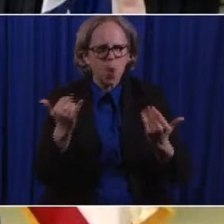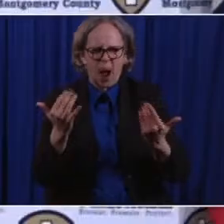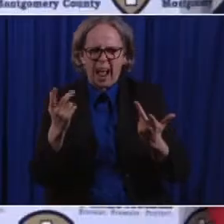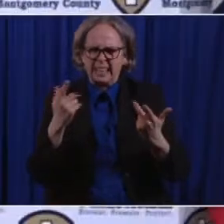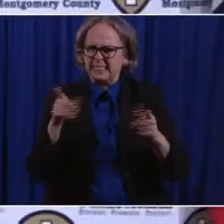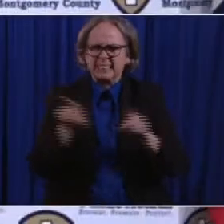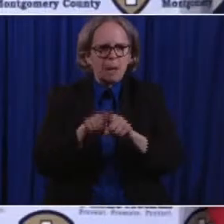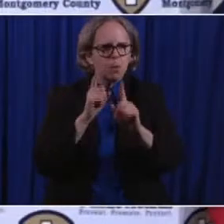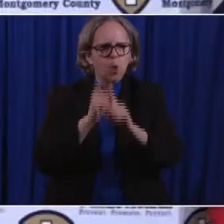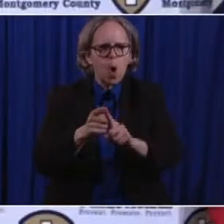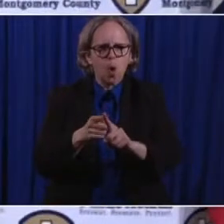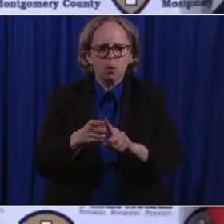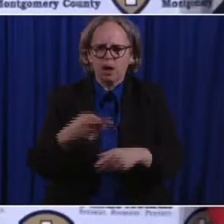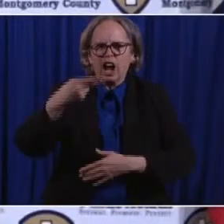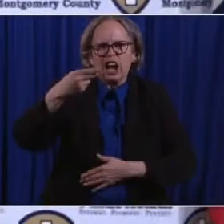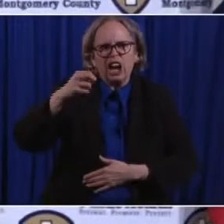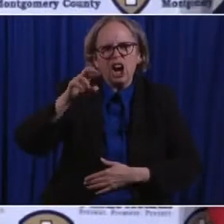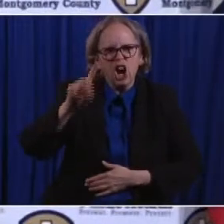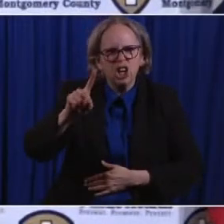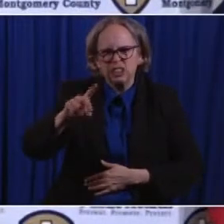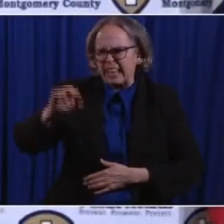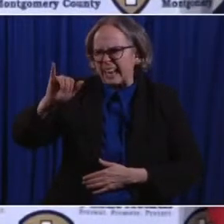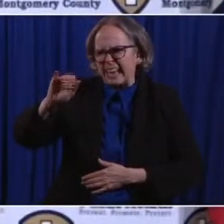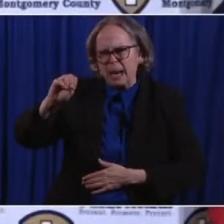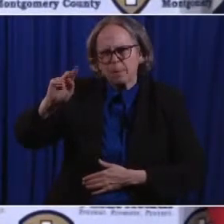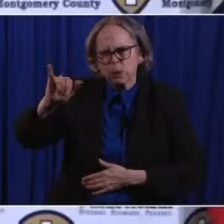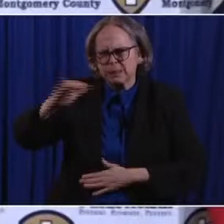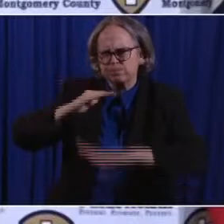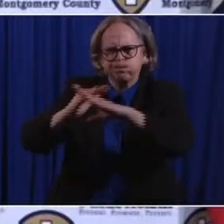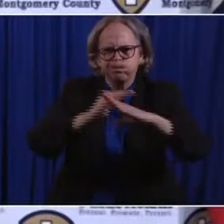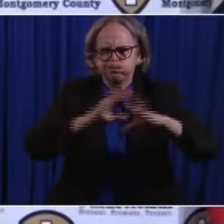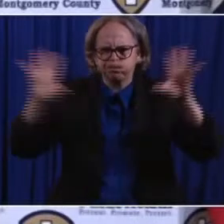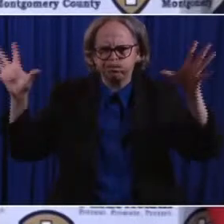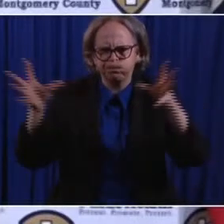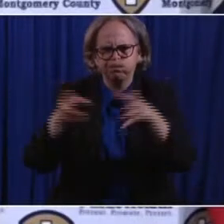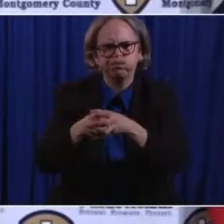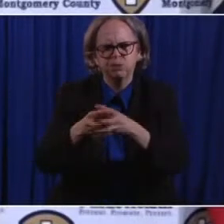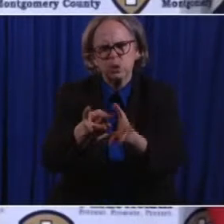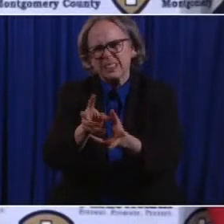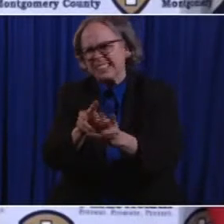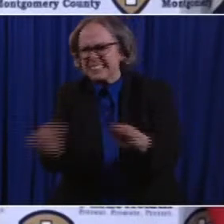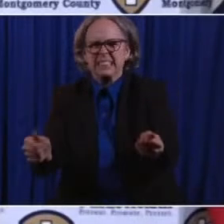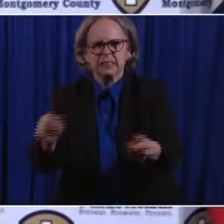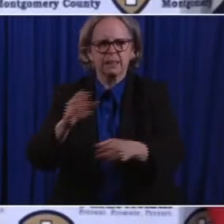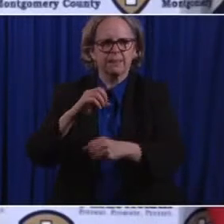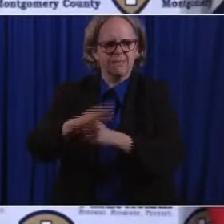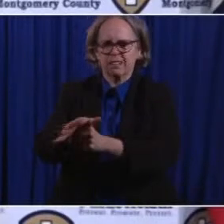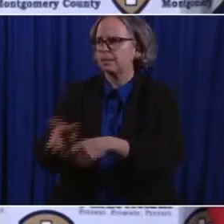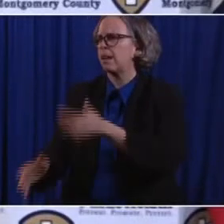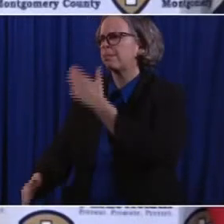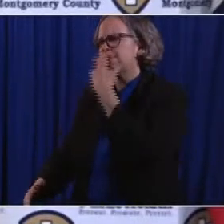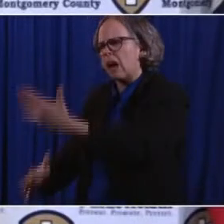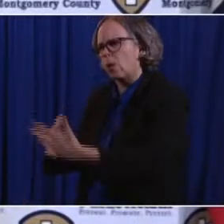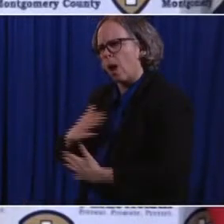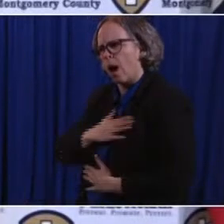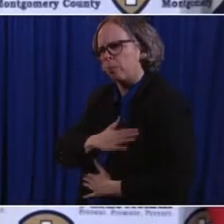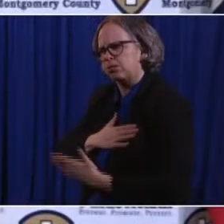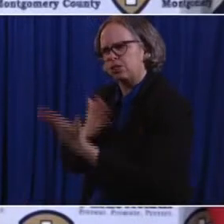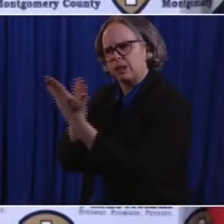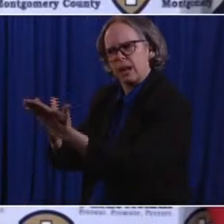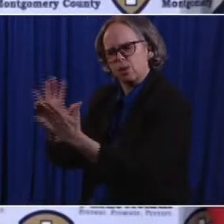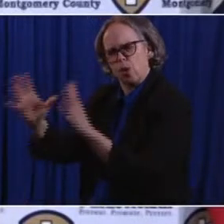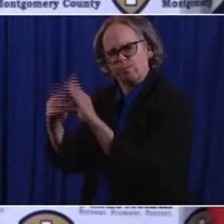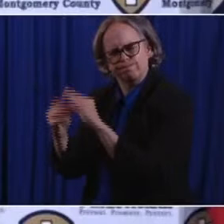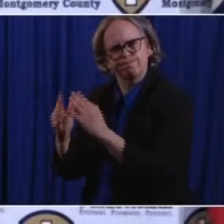Governor. Lieutenant Governor, thank you very much. Dr. Roberts, we appreciate it. Thank you very, very much. In addition to the sites here